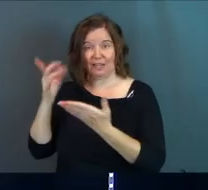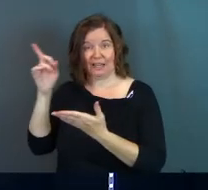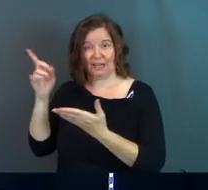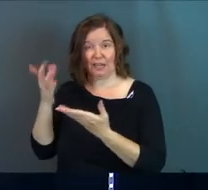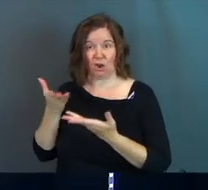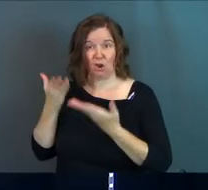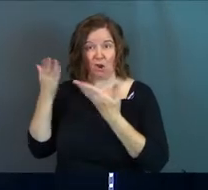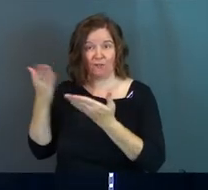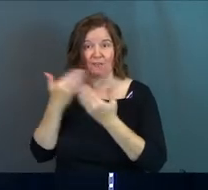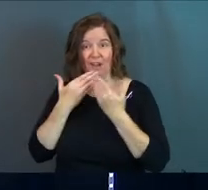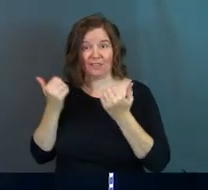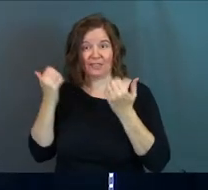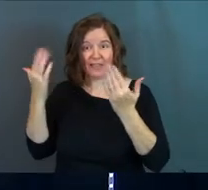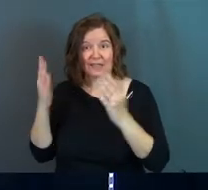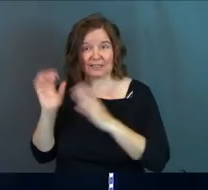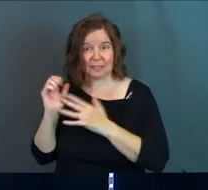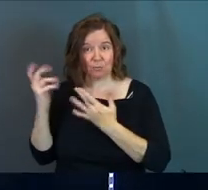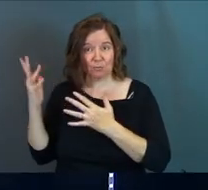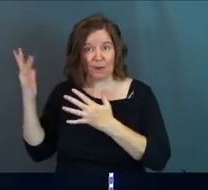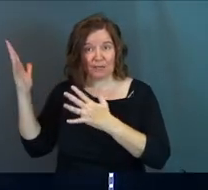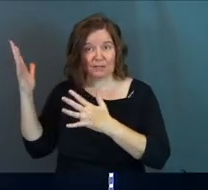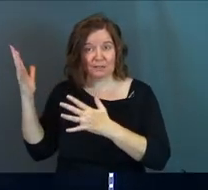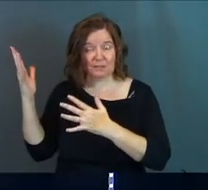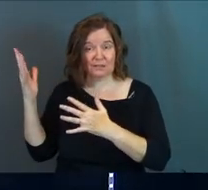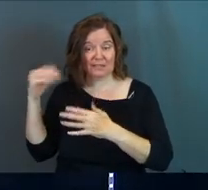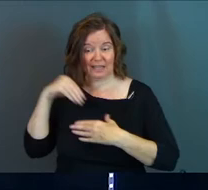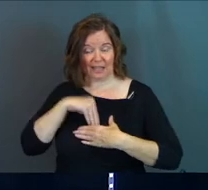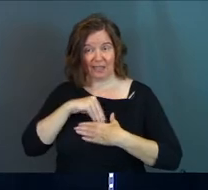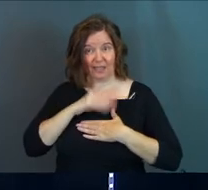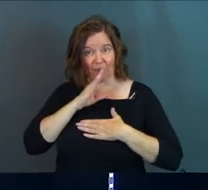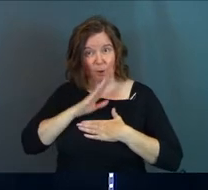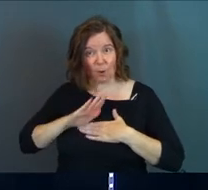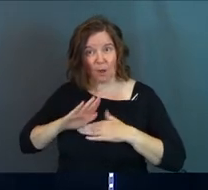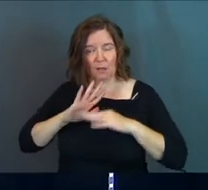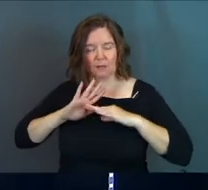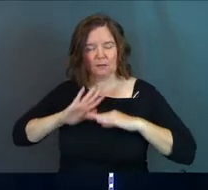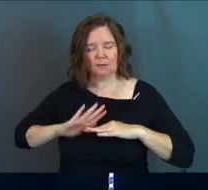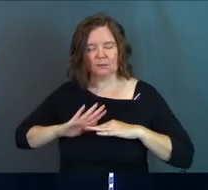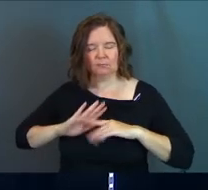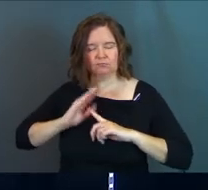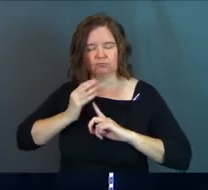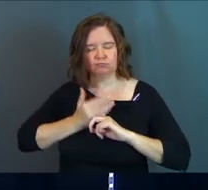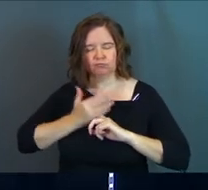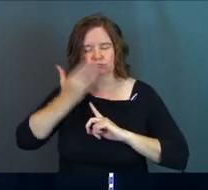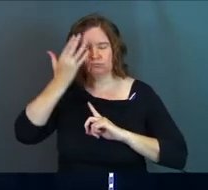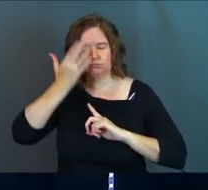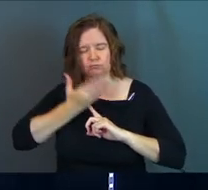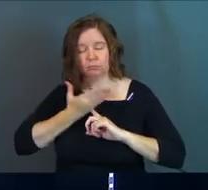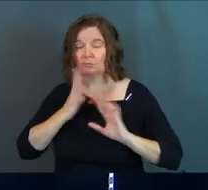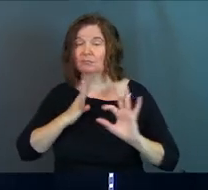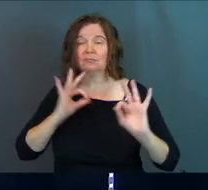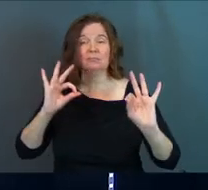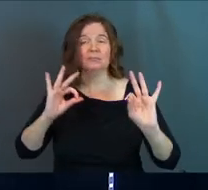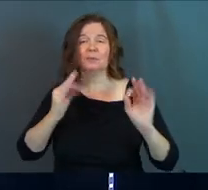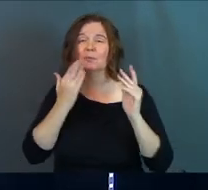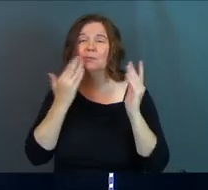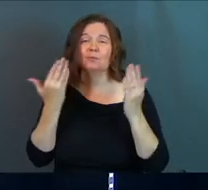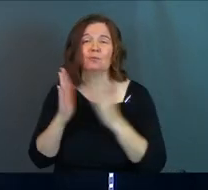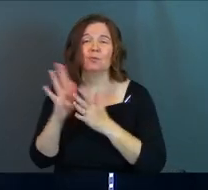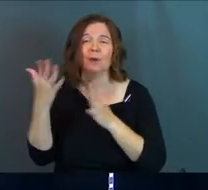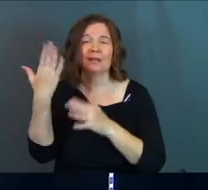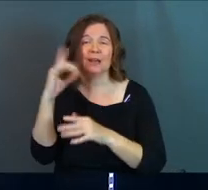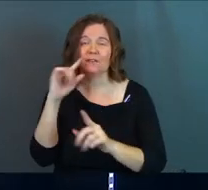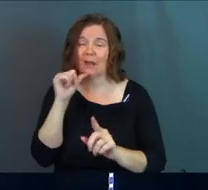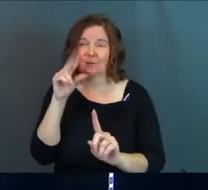an offering of thanks and praise in that quiet place, praise God for you. Amen. And I don't